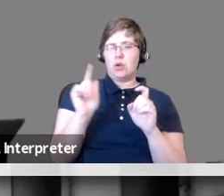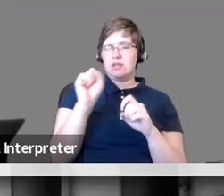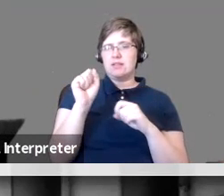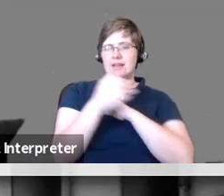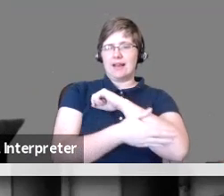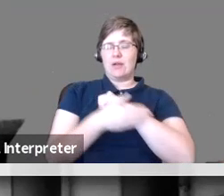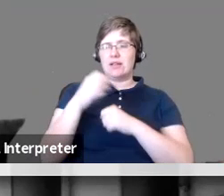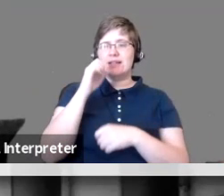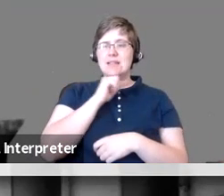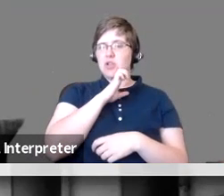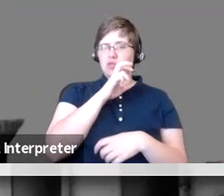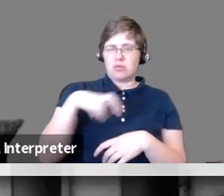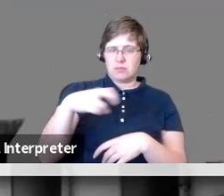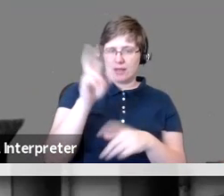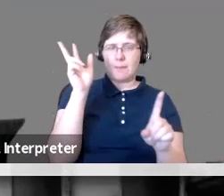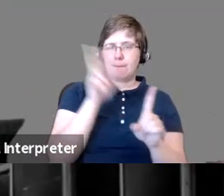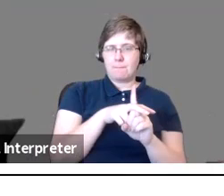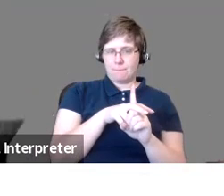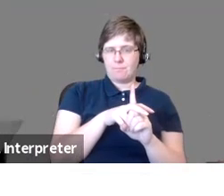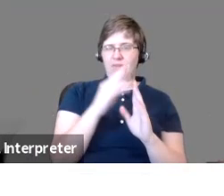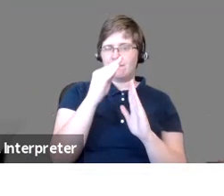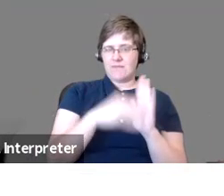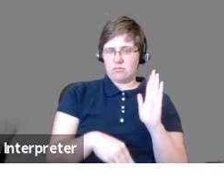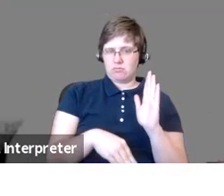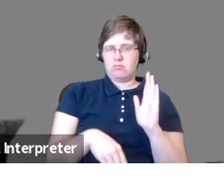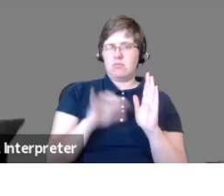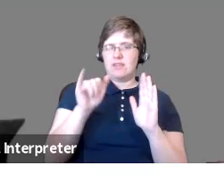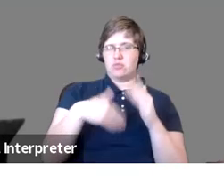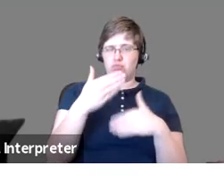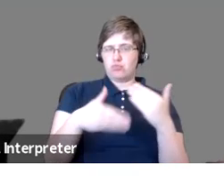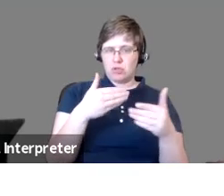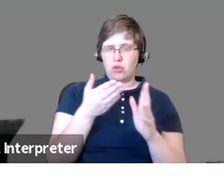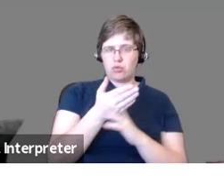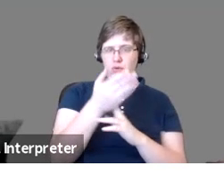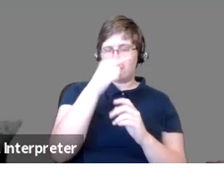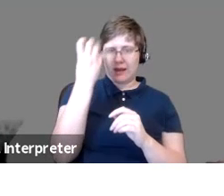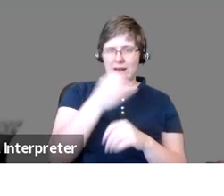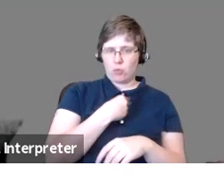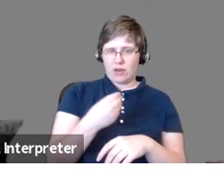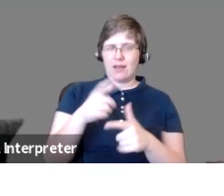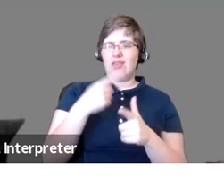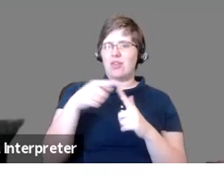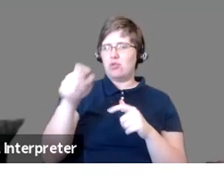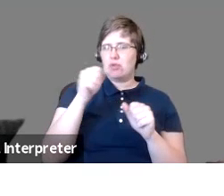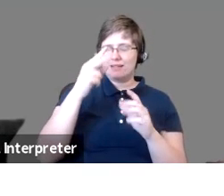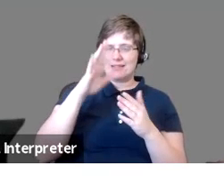Senior Transportation application. Fill that right out. That gets processed through Black and White. And then you can schedule your